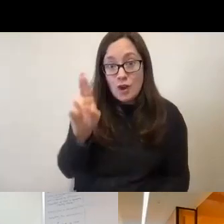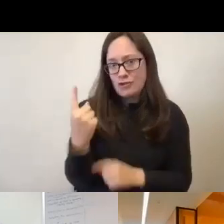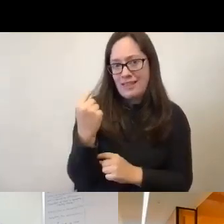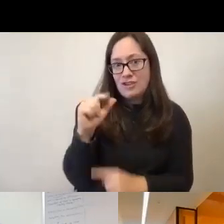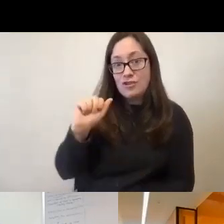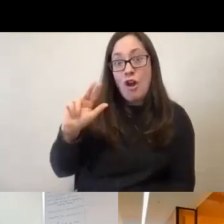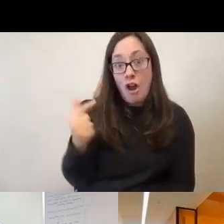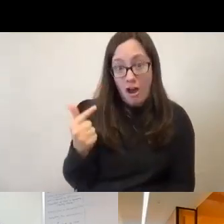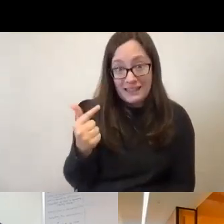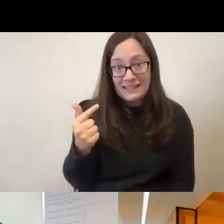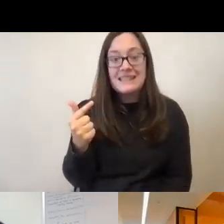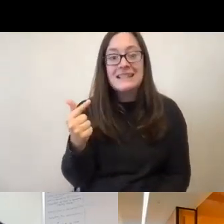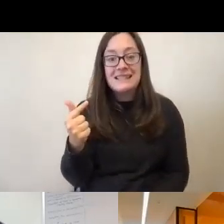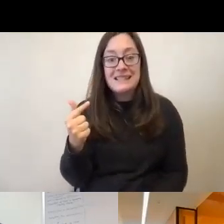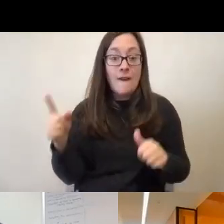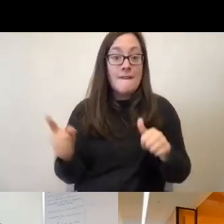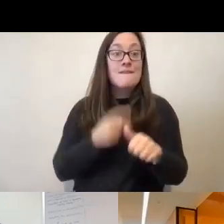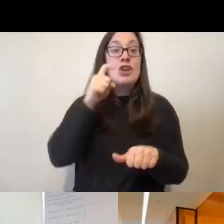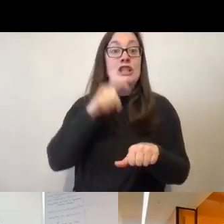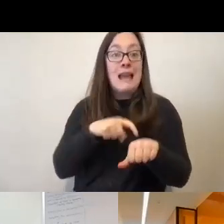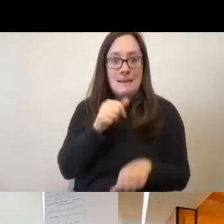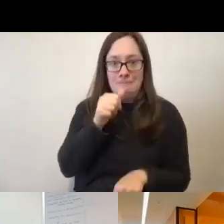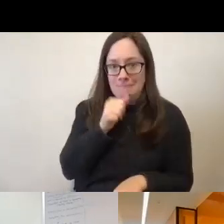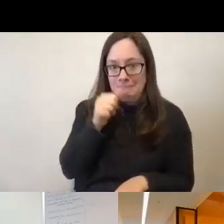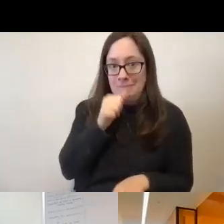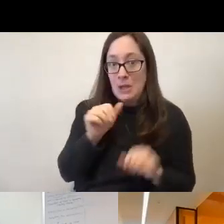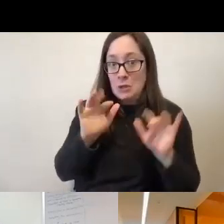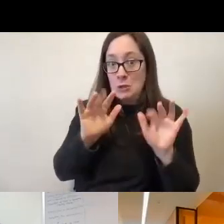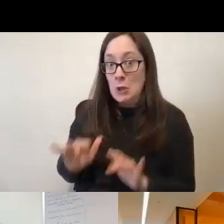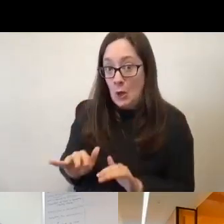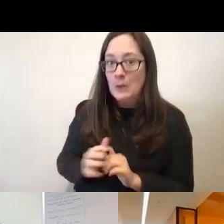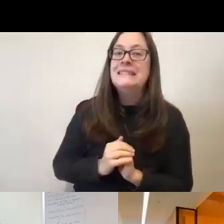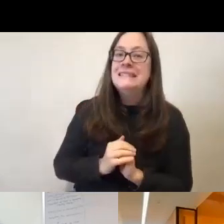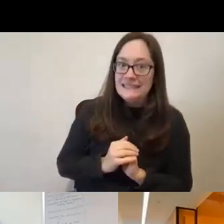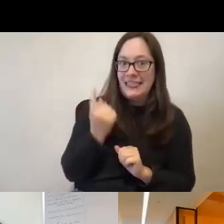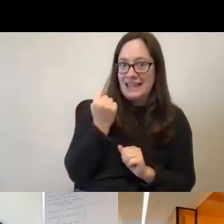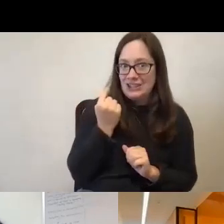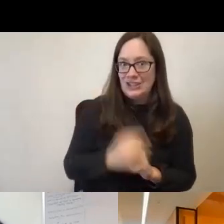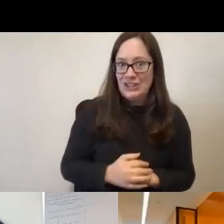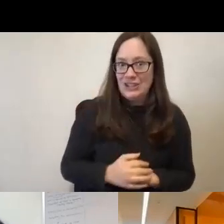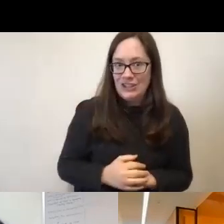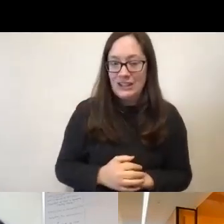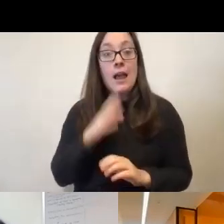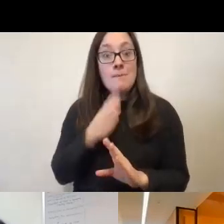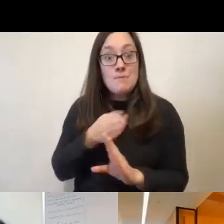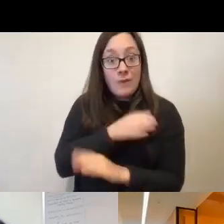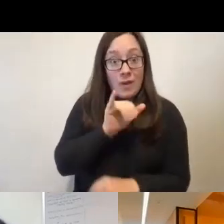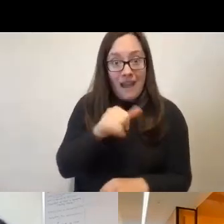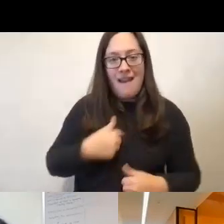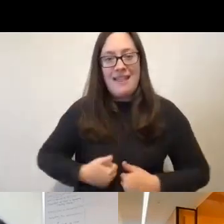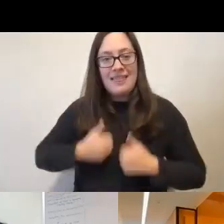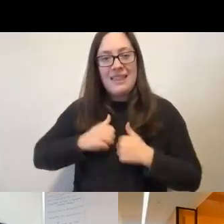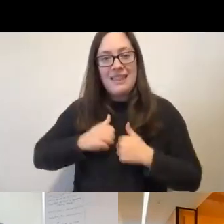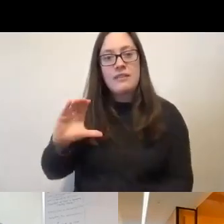It was my first time ever dealing with snow. Before living in Rochester, I lived in Charlotte, North Carolina for